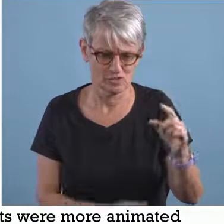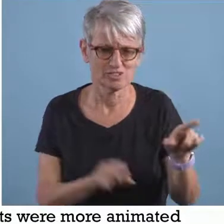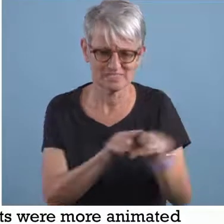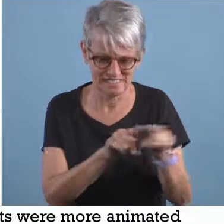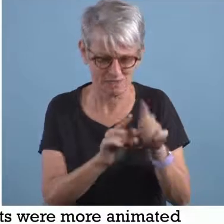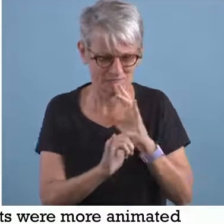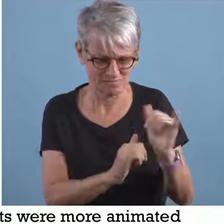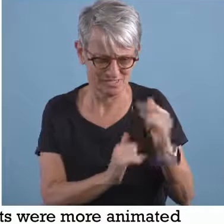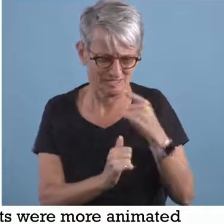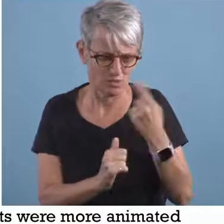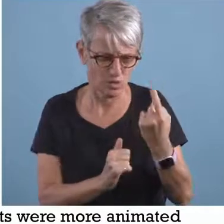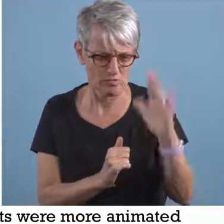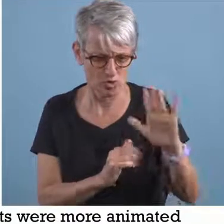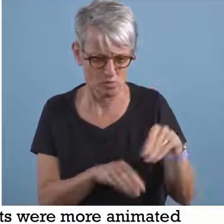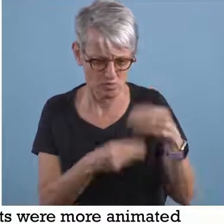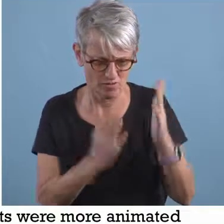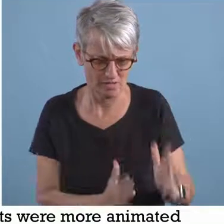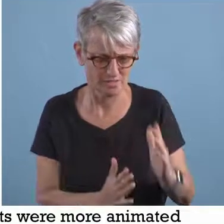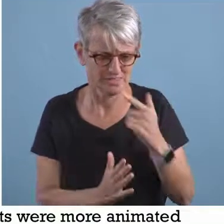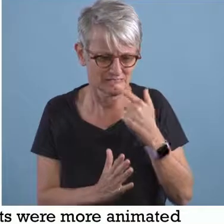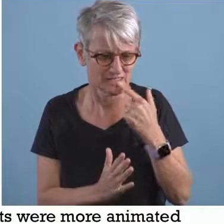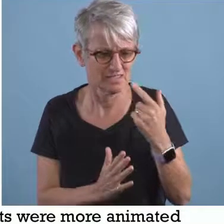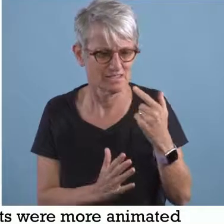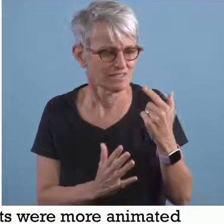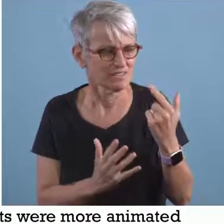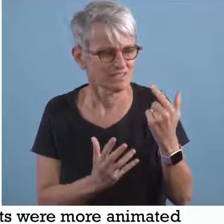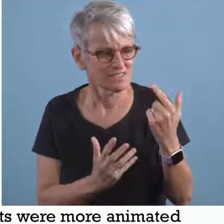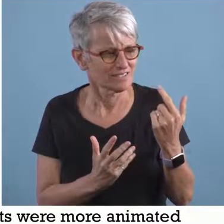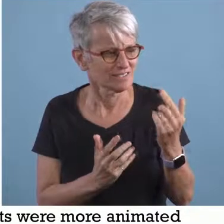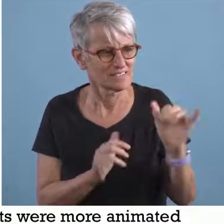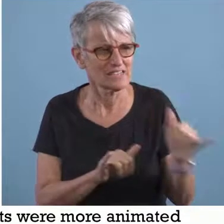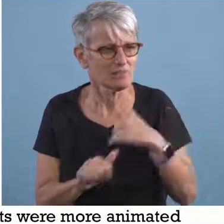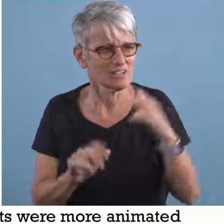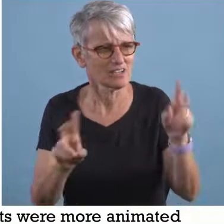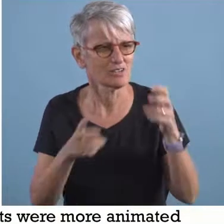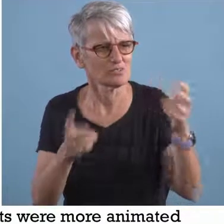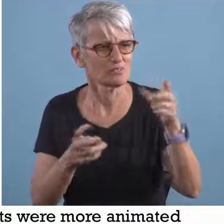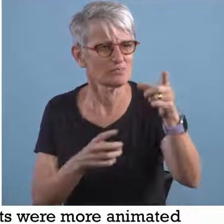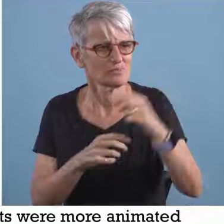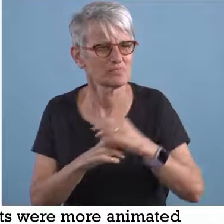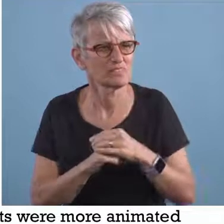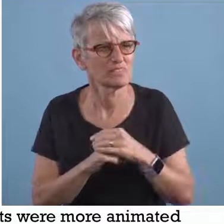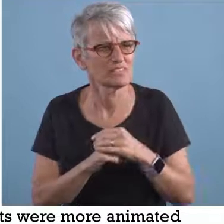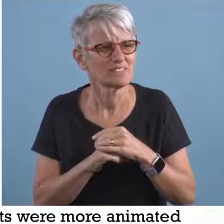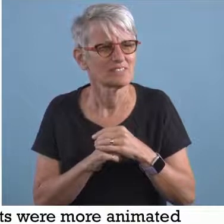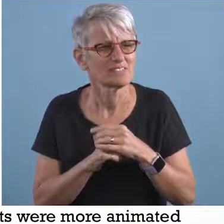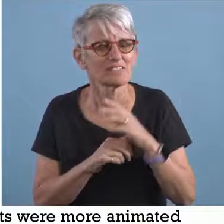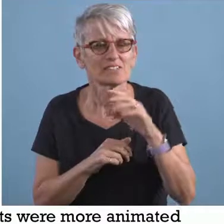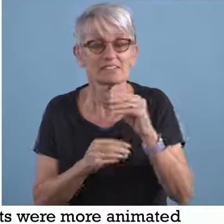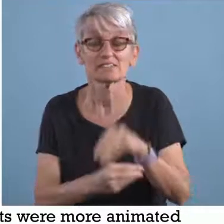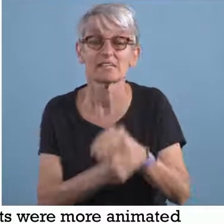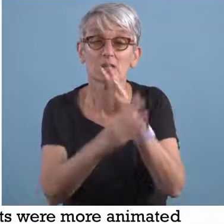by telling me what one of her providers had to say, which was very much as I'm quoting here from the Hines et al. Article.